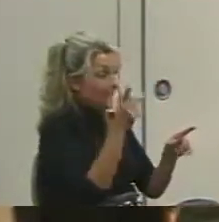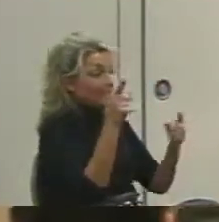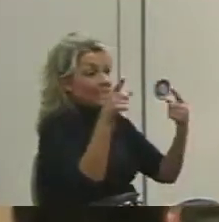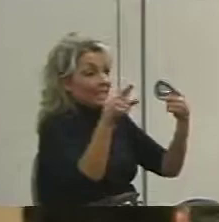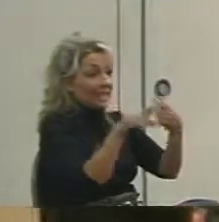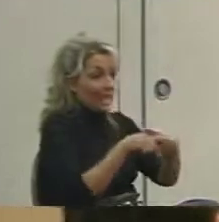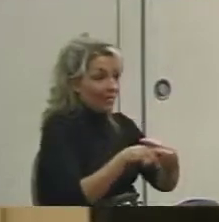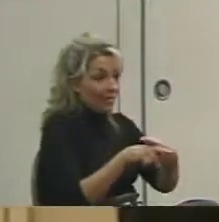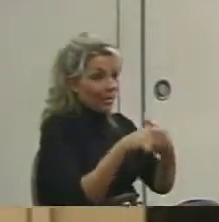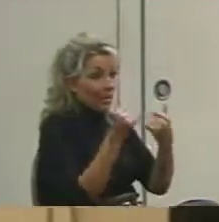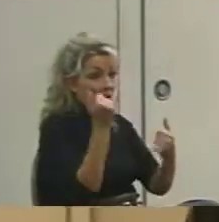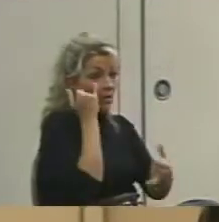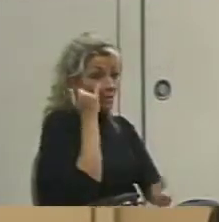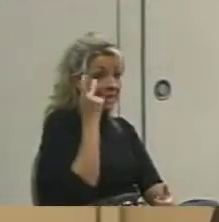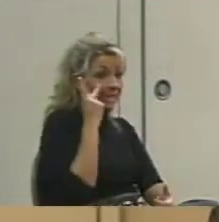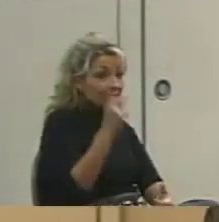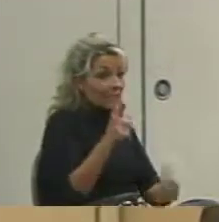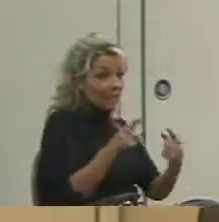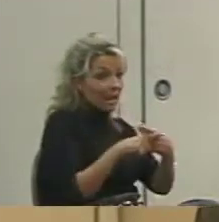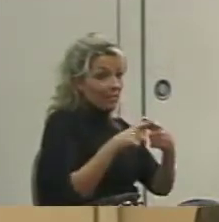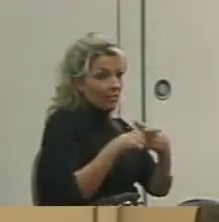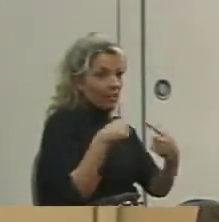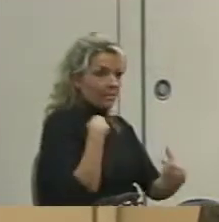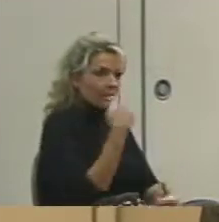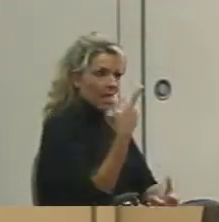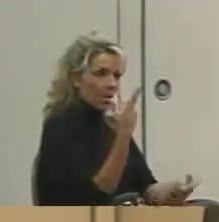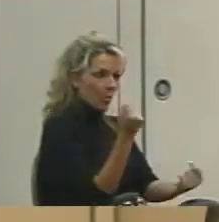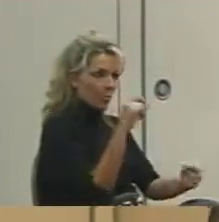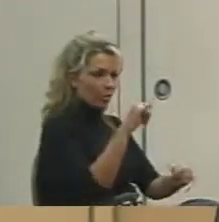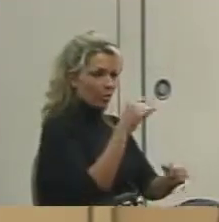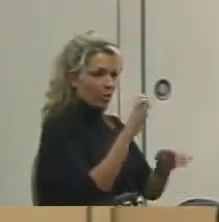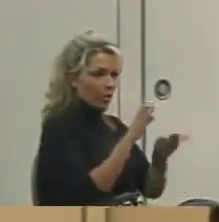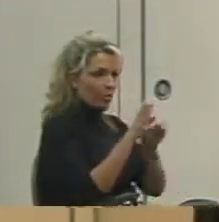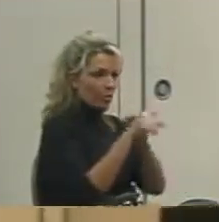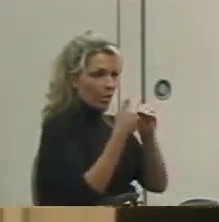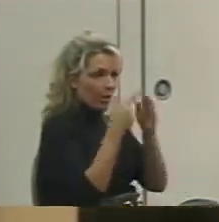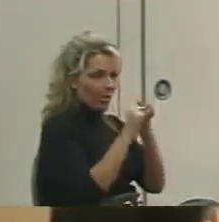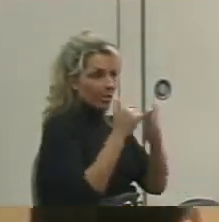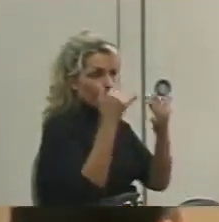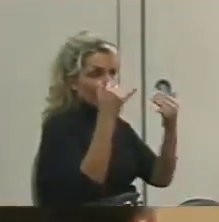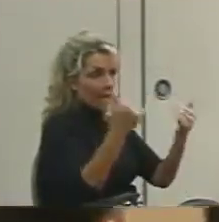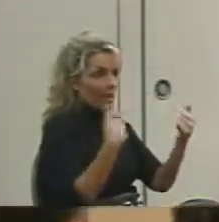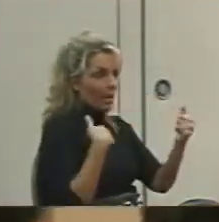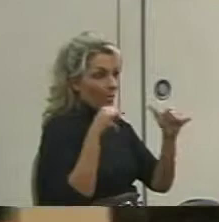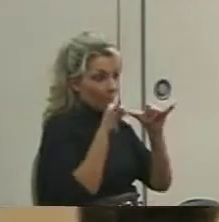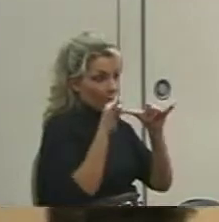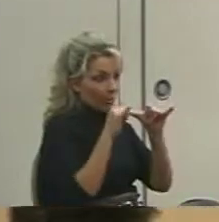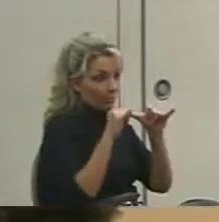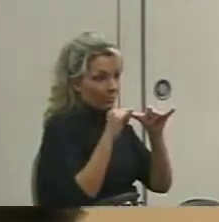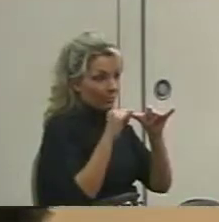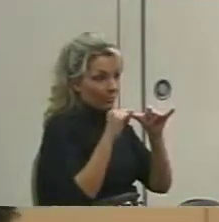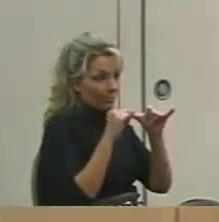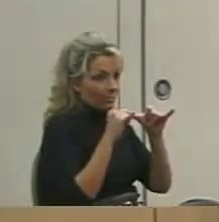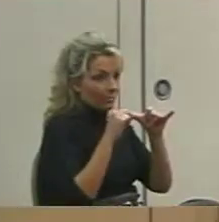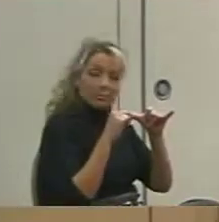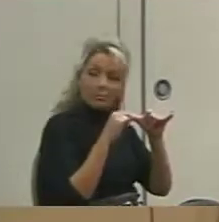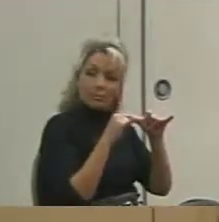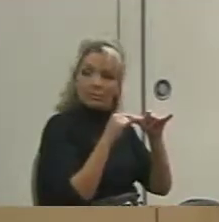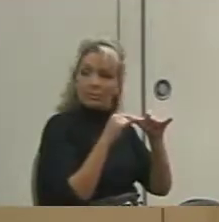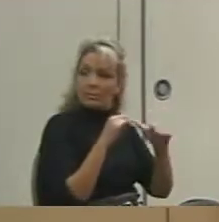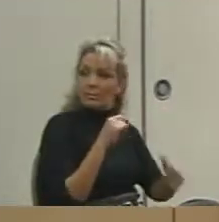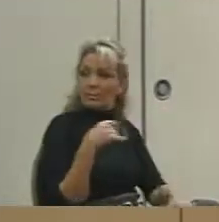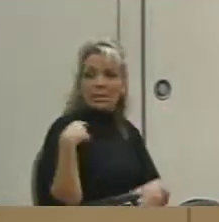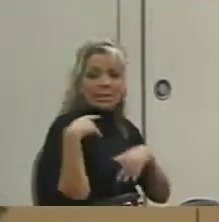if I see a conflict, I just say, what's Joe going to do about this? Now I measure.